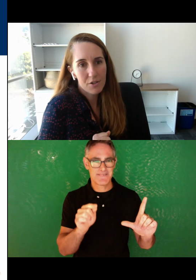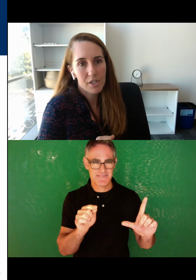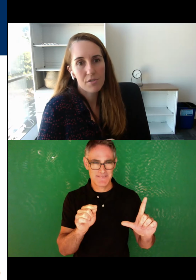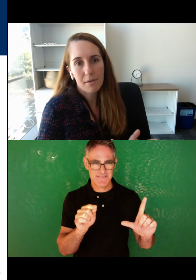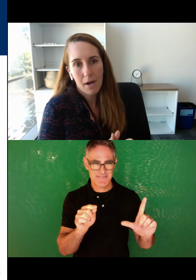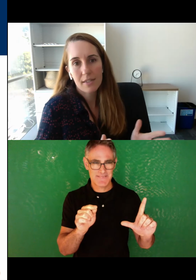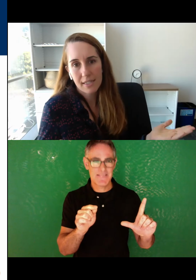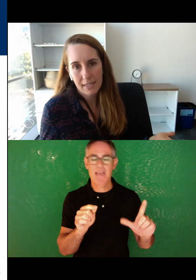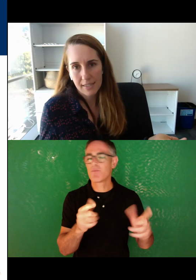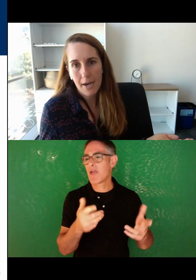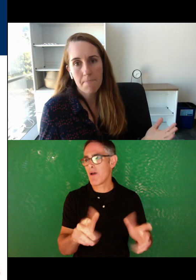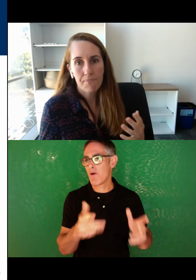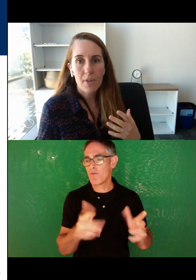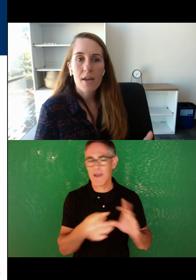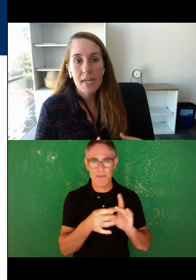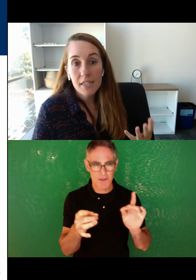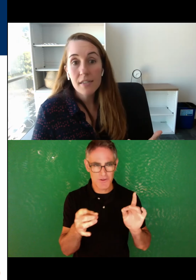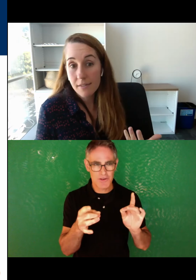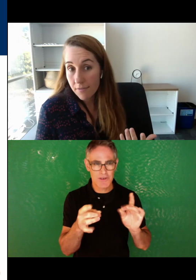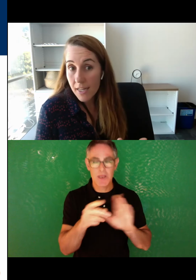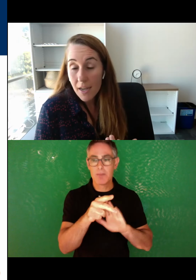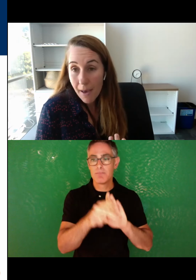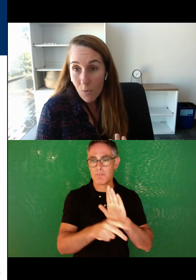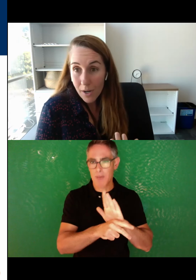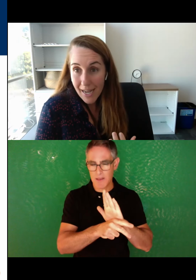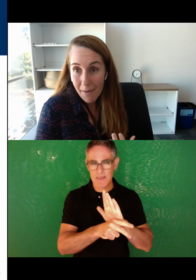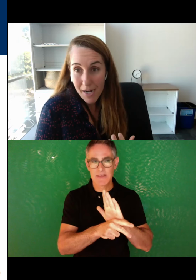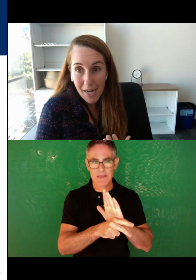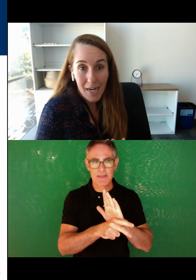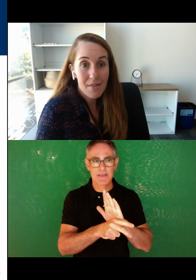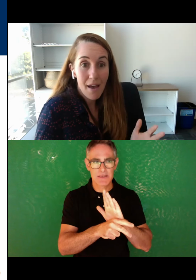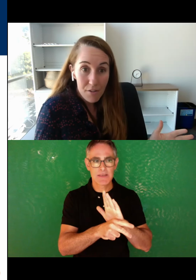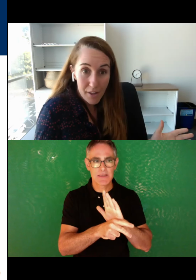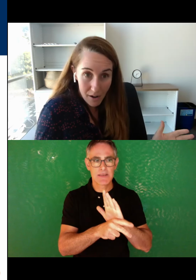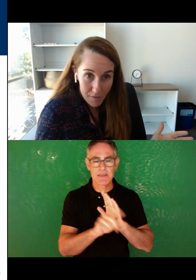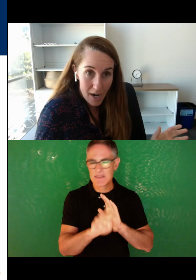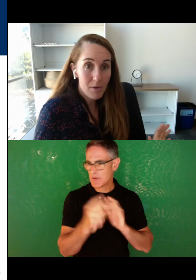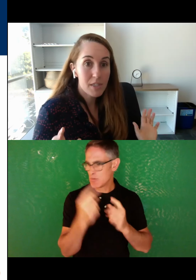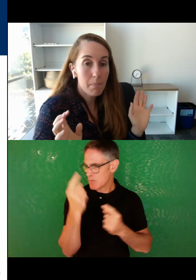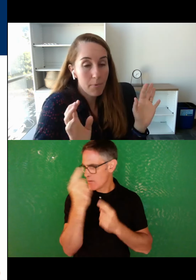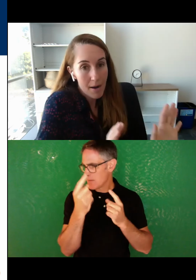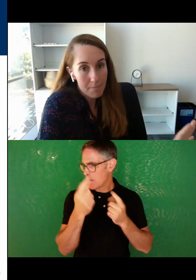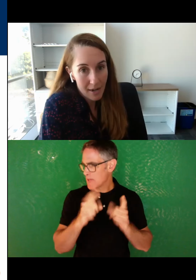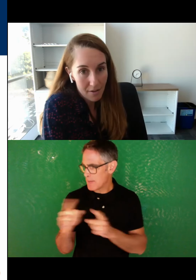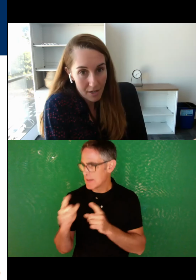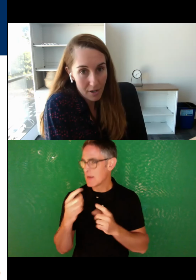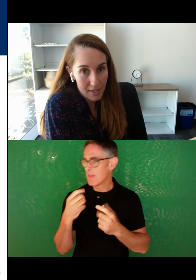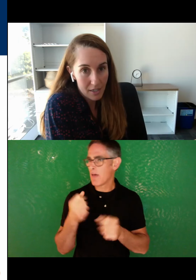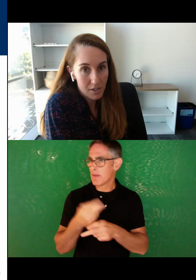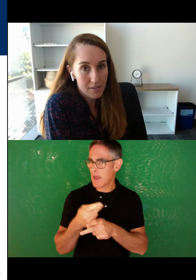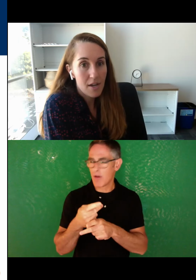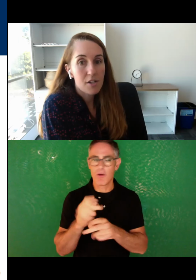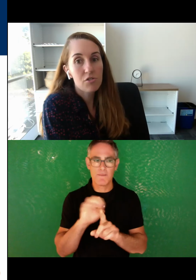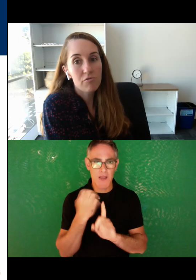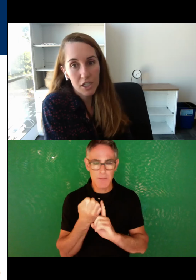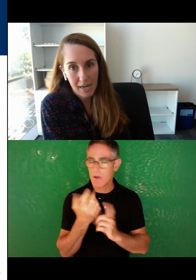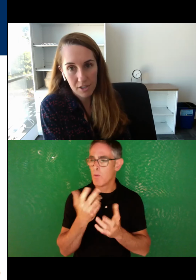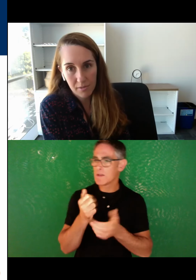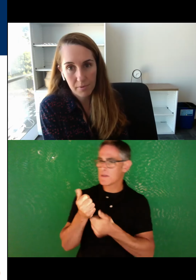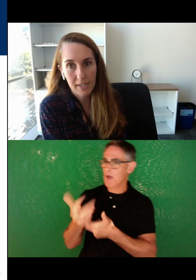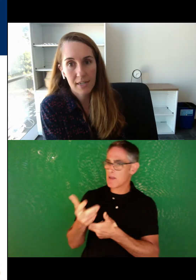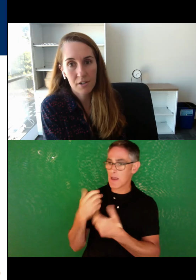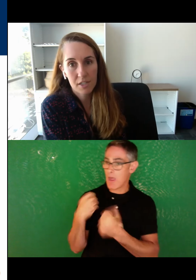I already told you, that policies need to think about what's happening in the healthcare environment, what's prompting healthcare organizations to